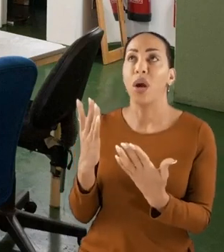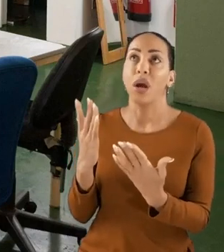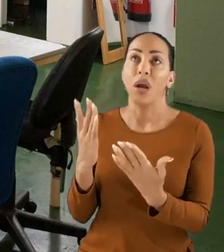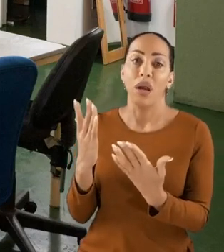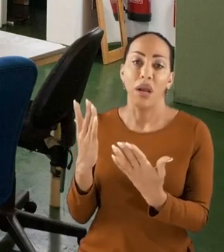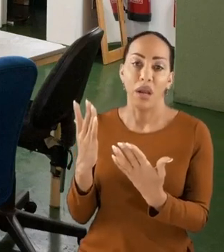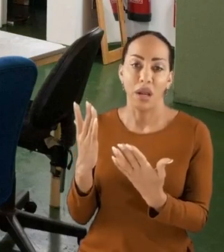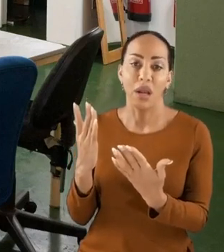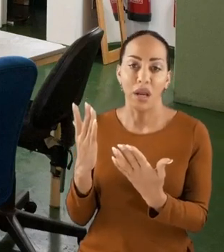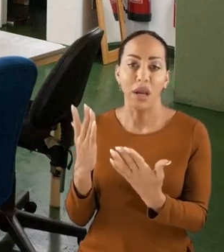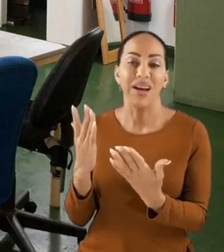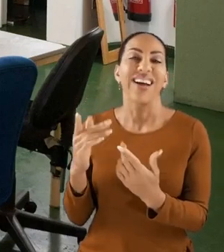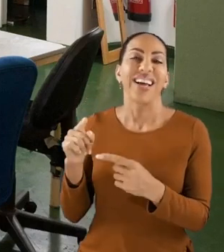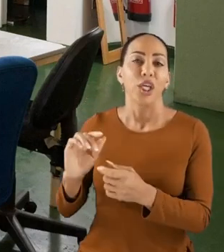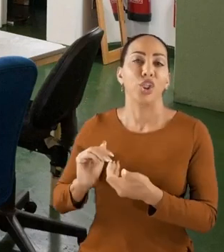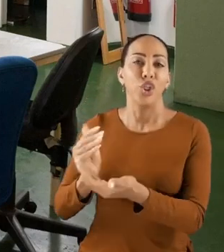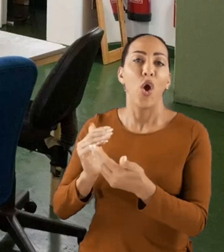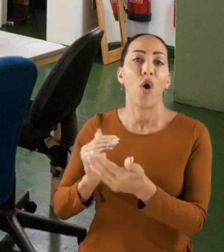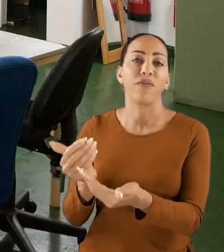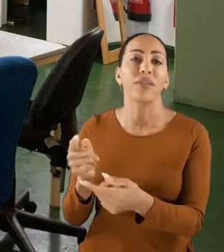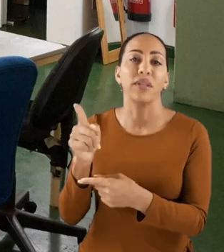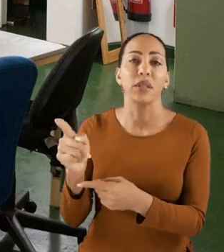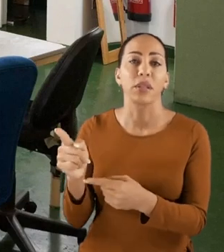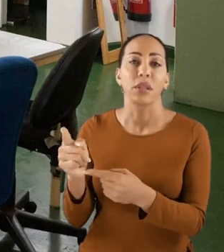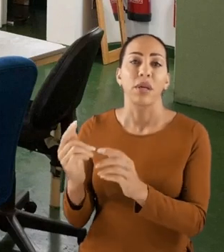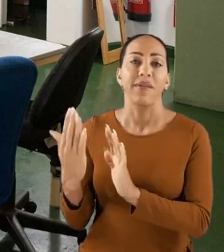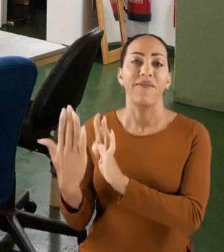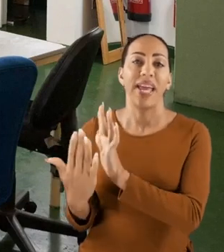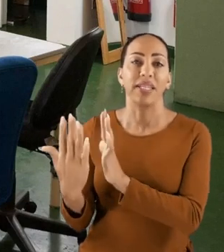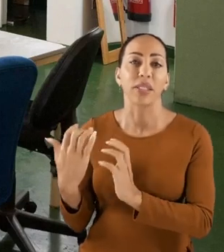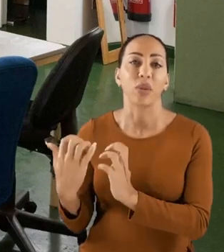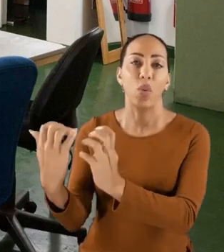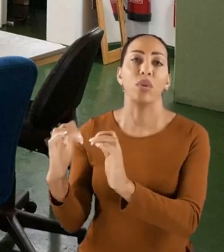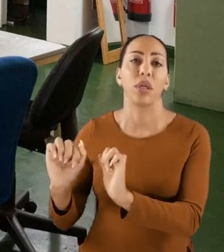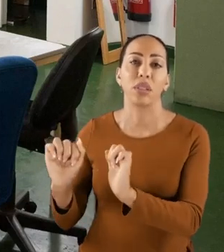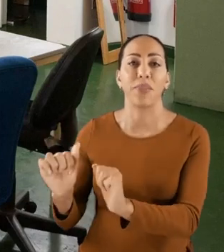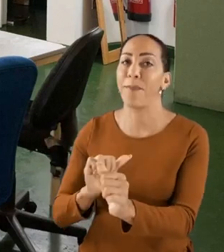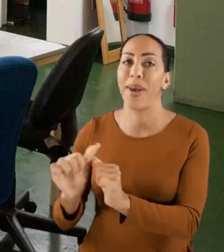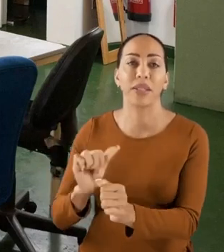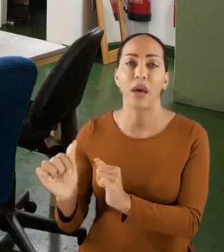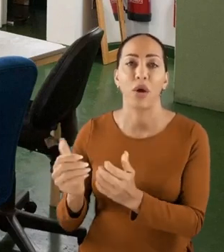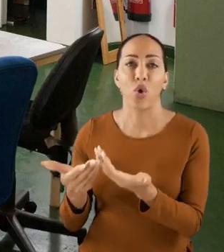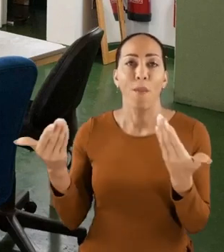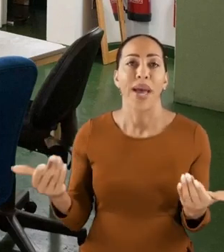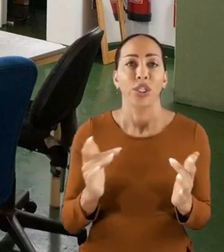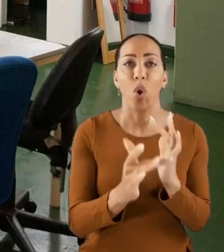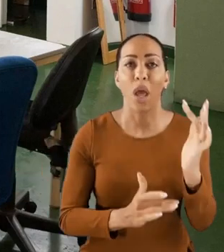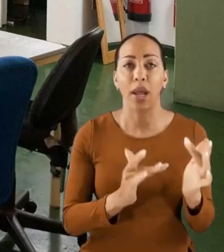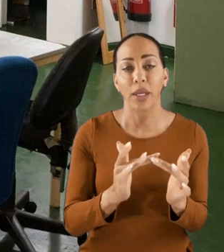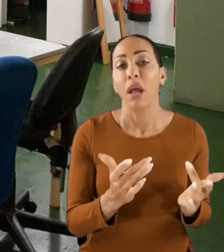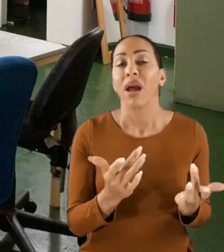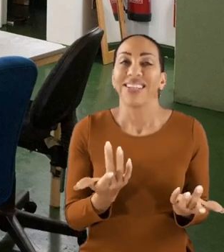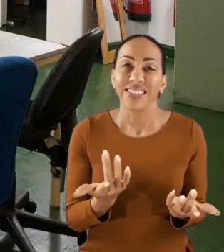kind of ended up serving in-person audiences far better with online versions and films and things. And so the